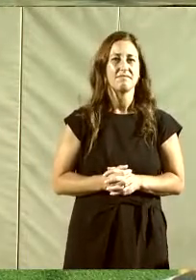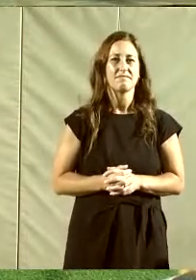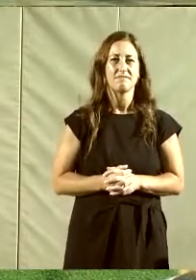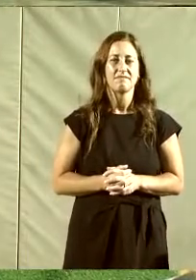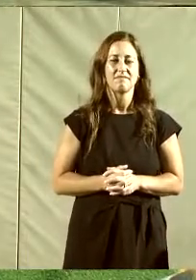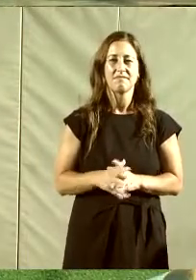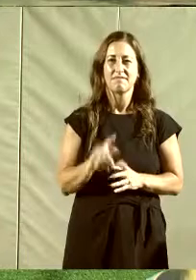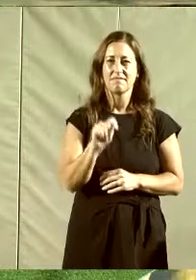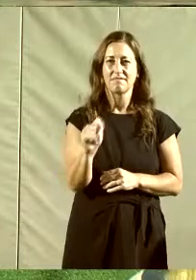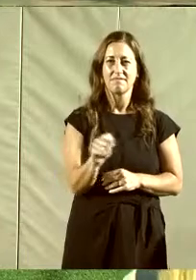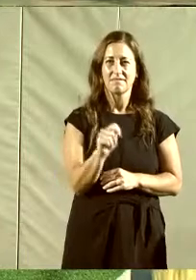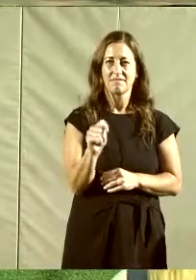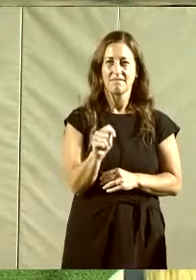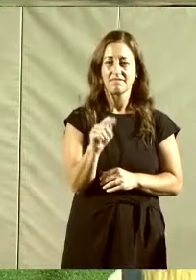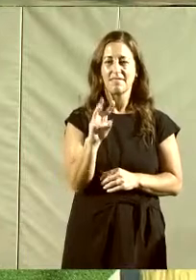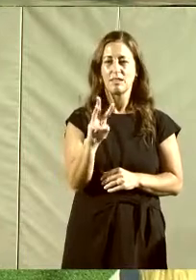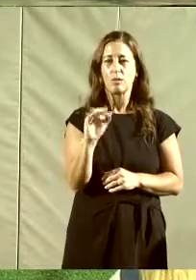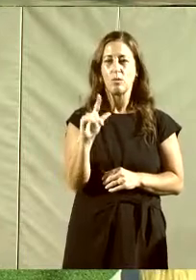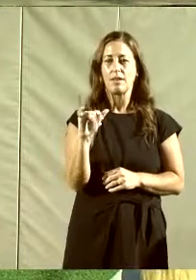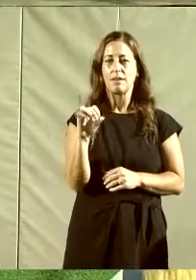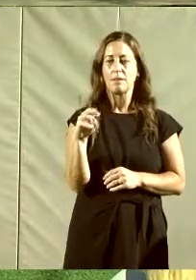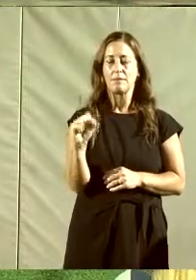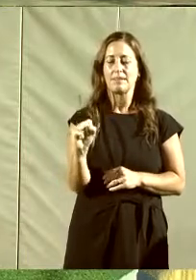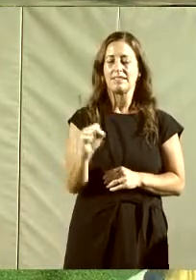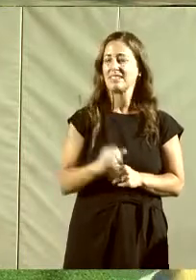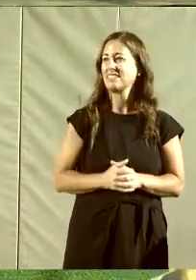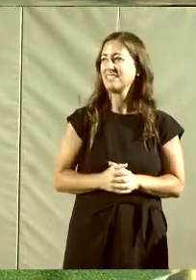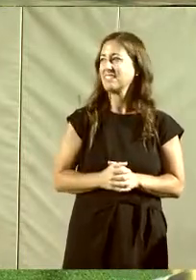Taylor Christine Williams.